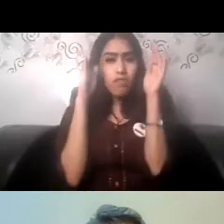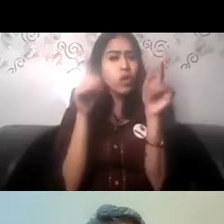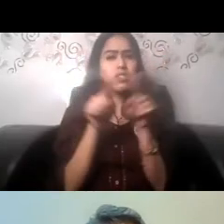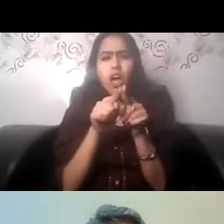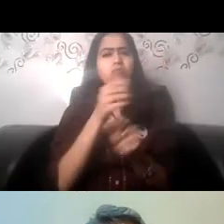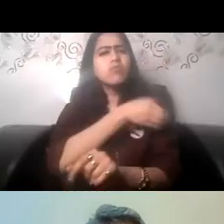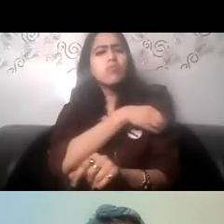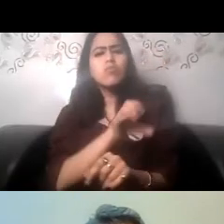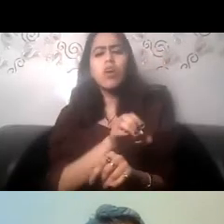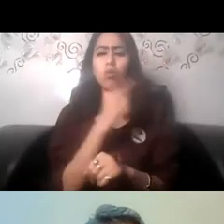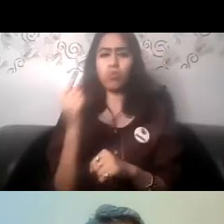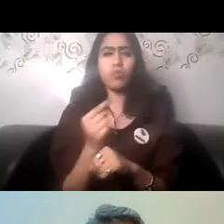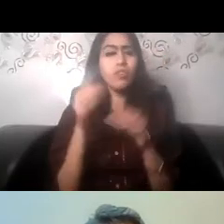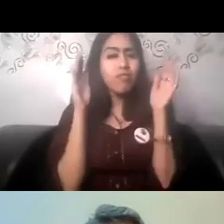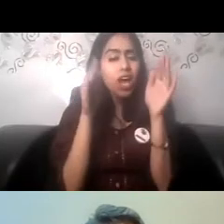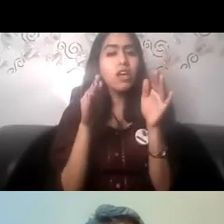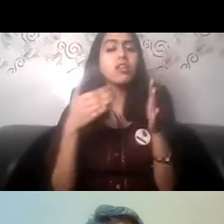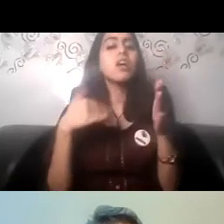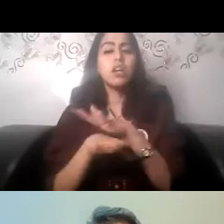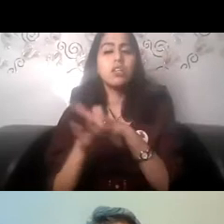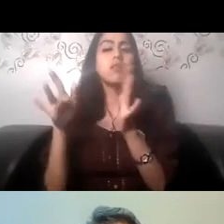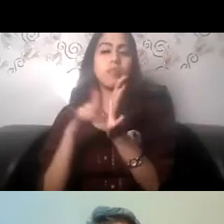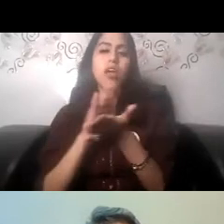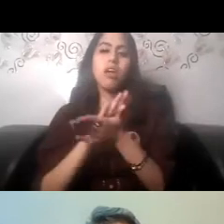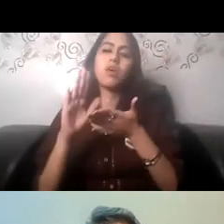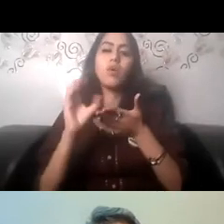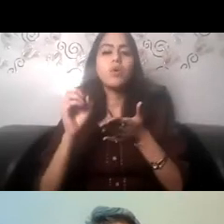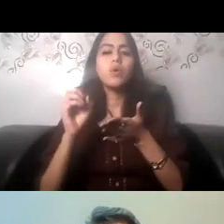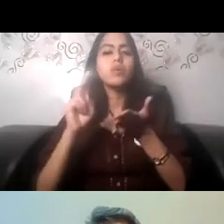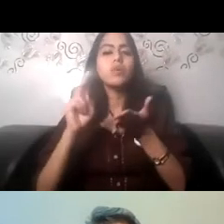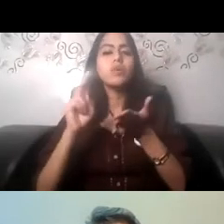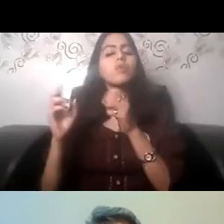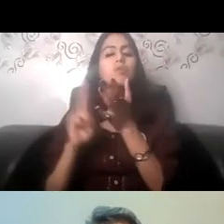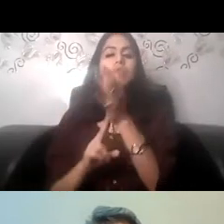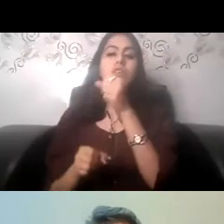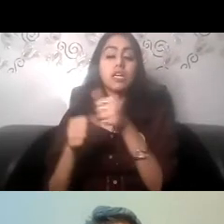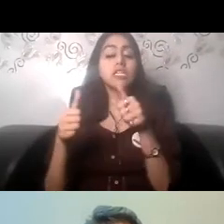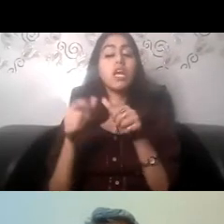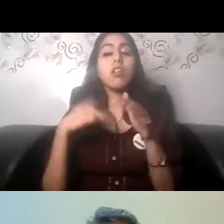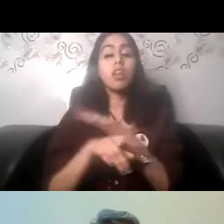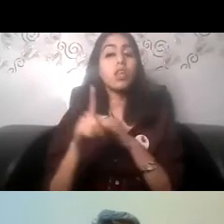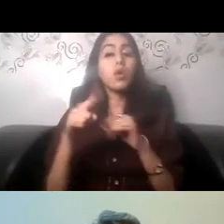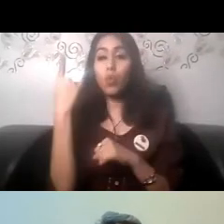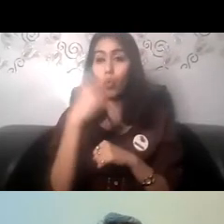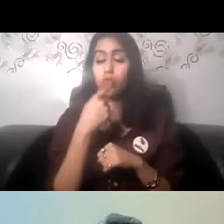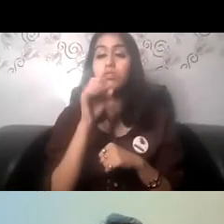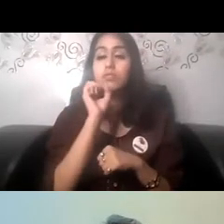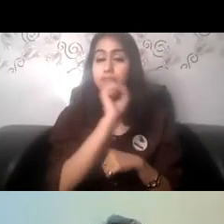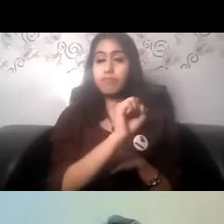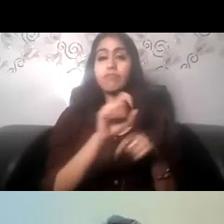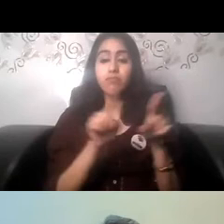employment. In Hong Kong, I was working at the Korean International School, and